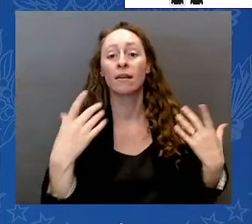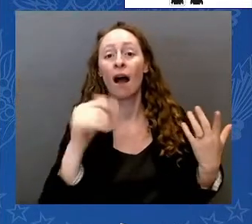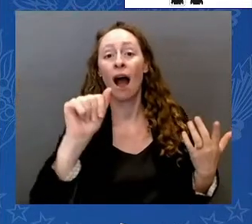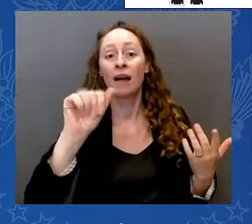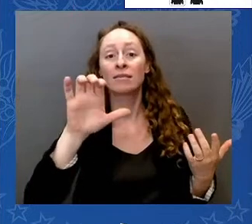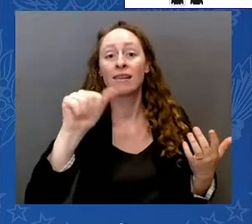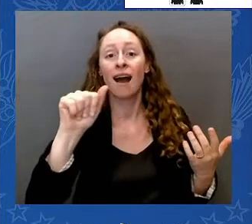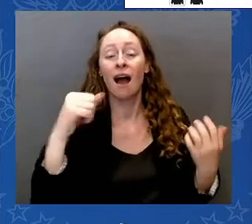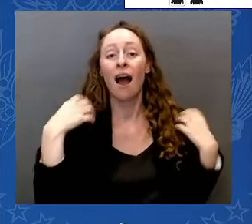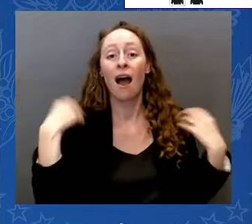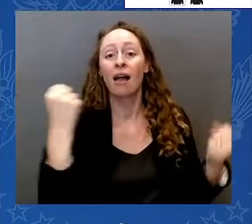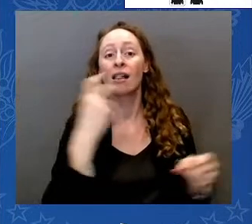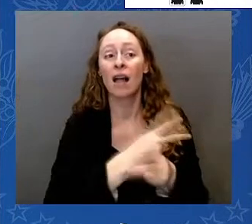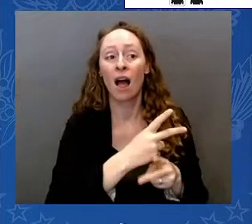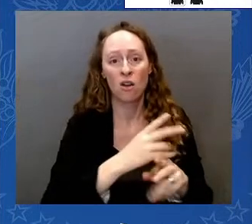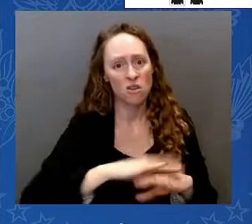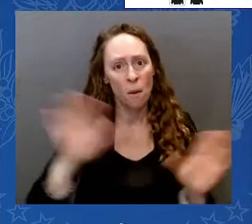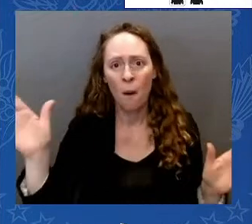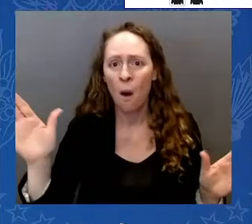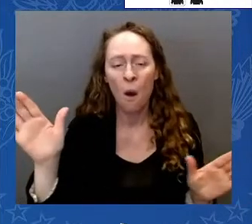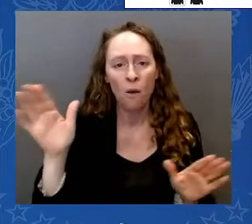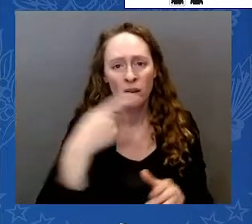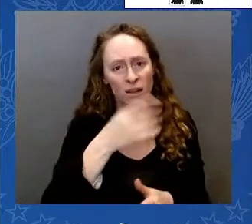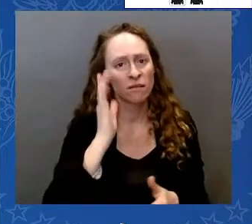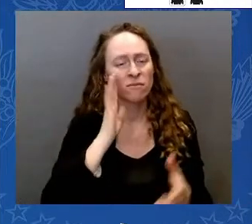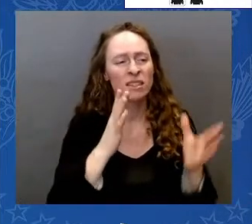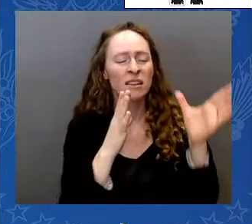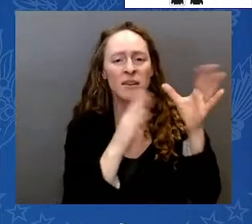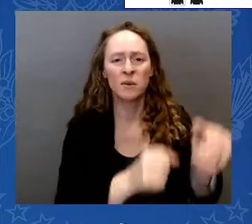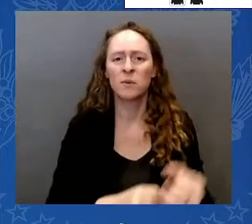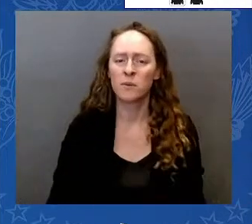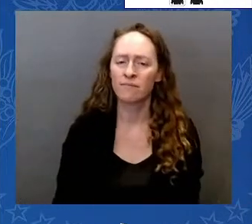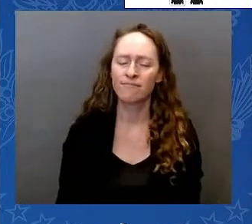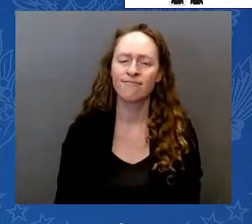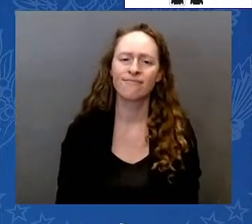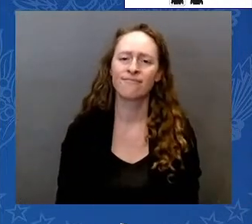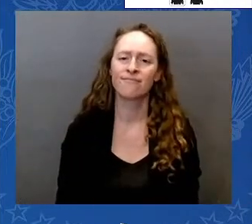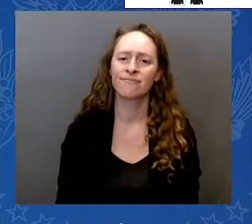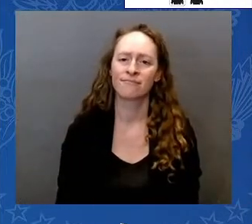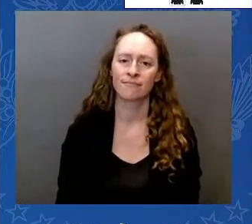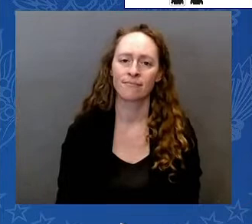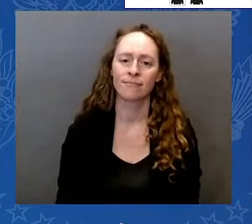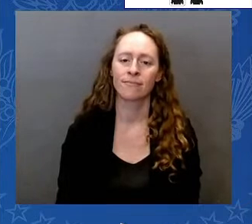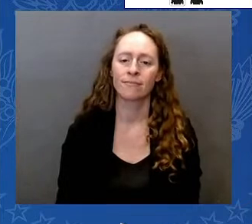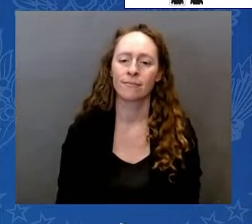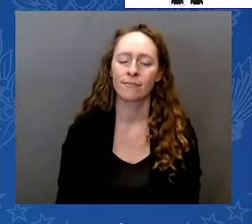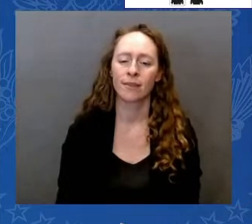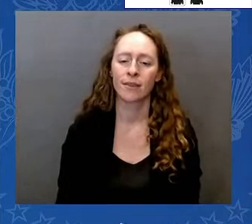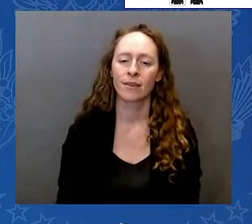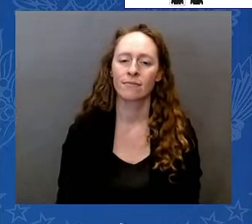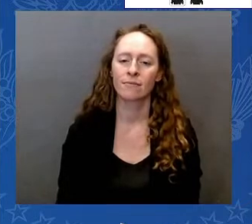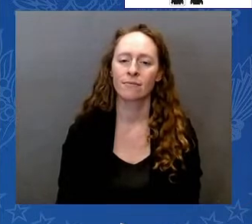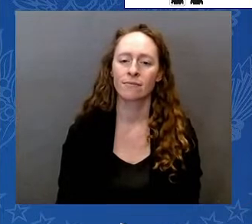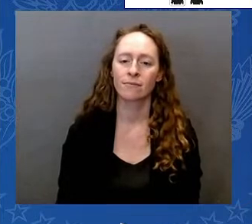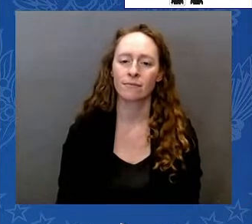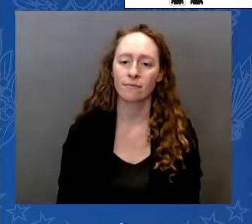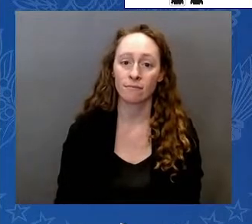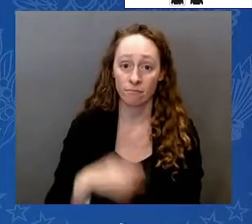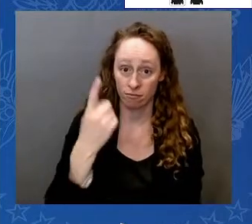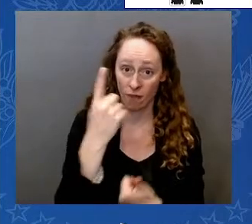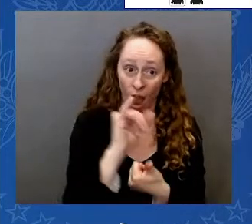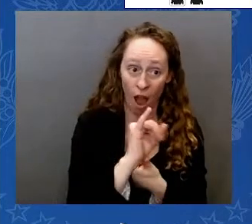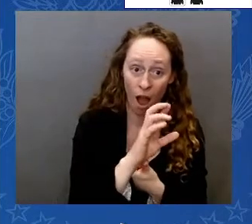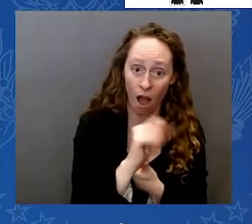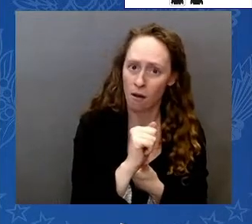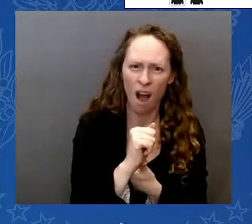gone. And of course, it's not just an Inflation Reduction Act they want to get rid of, they still want to get rid of the Affordable Care Act. That means an end to